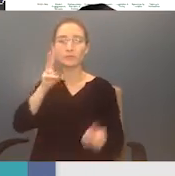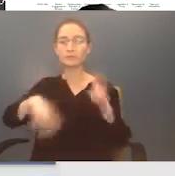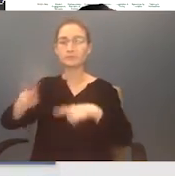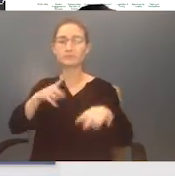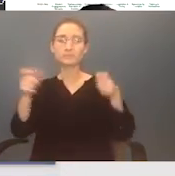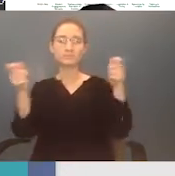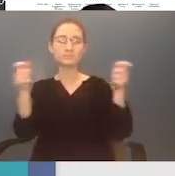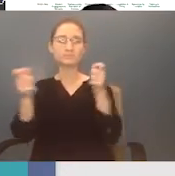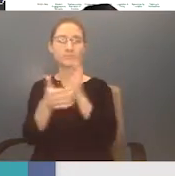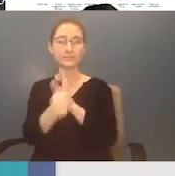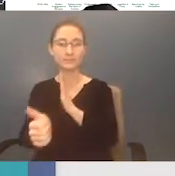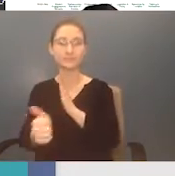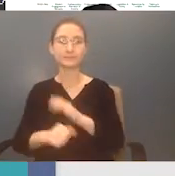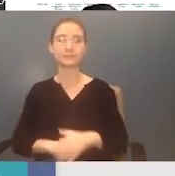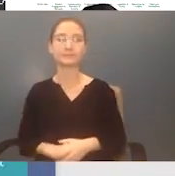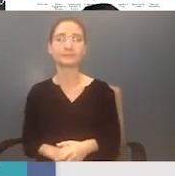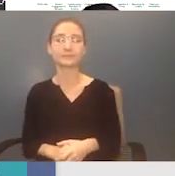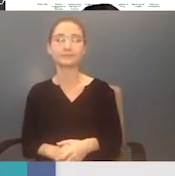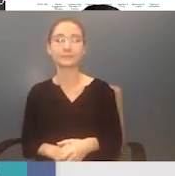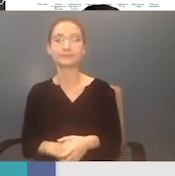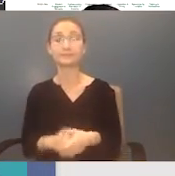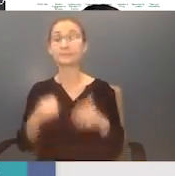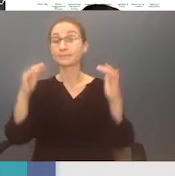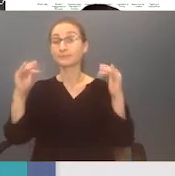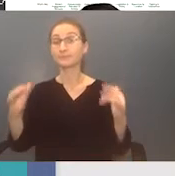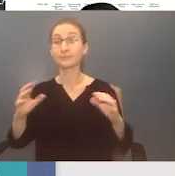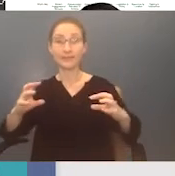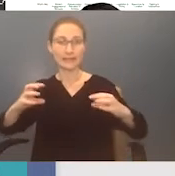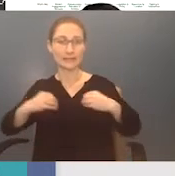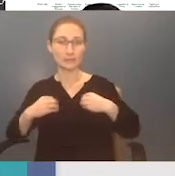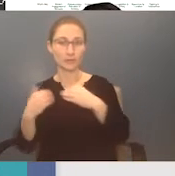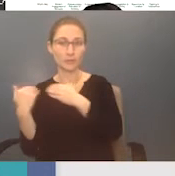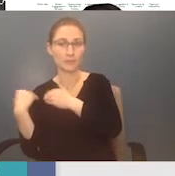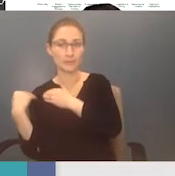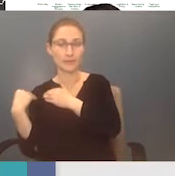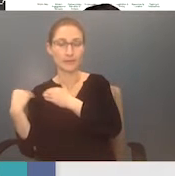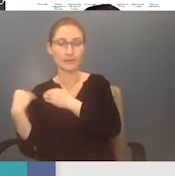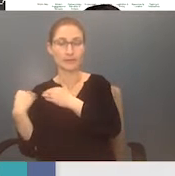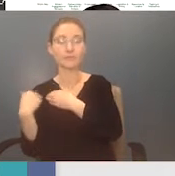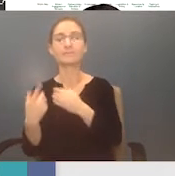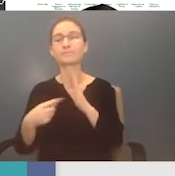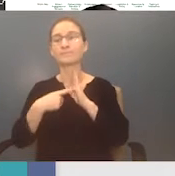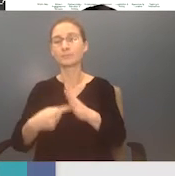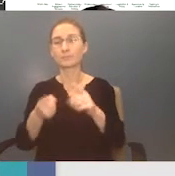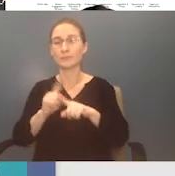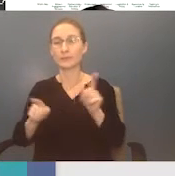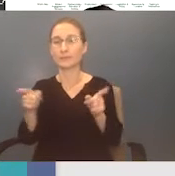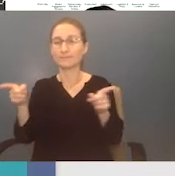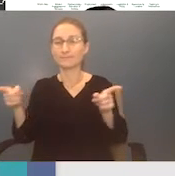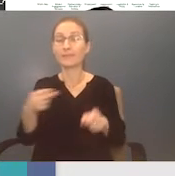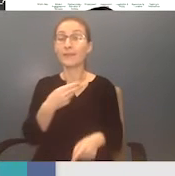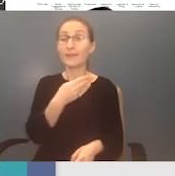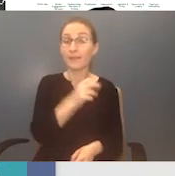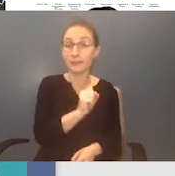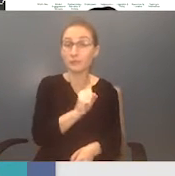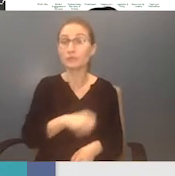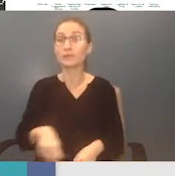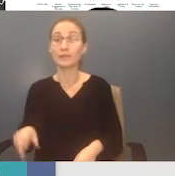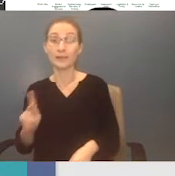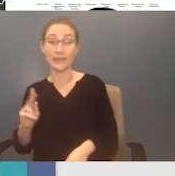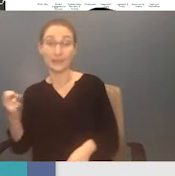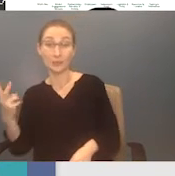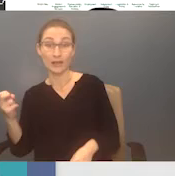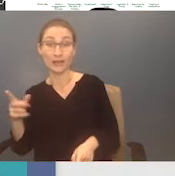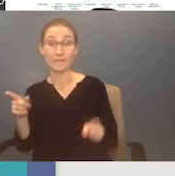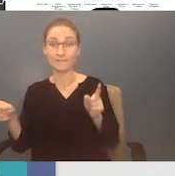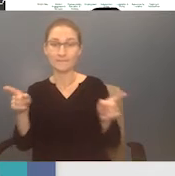skills. And then accepting responsibility. And here we have the difference between in high school and all of K-12 is through